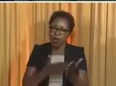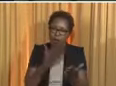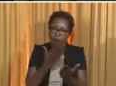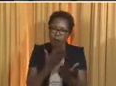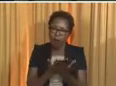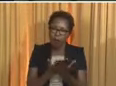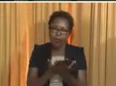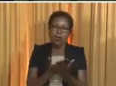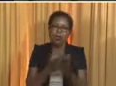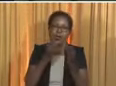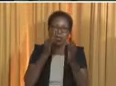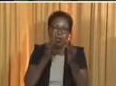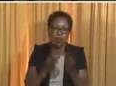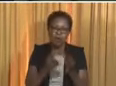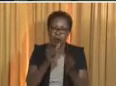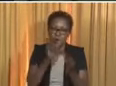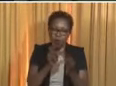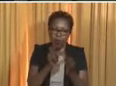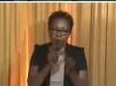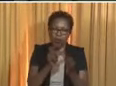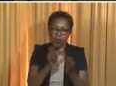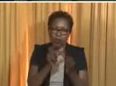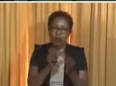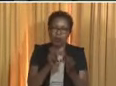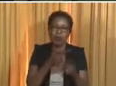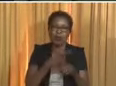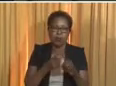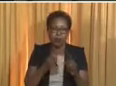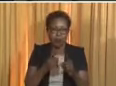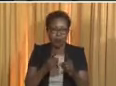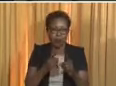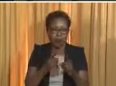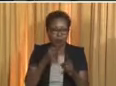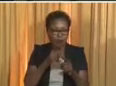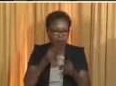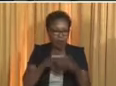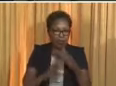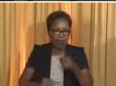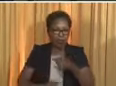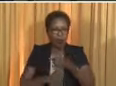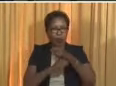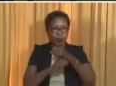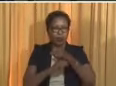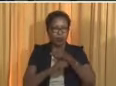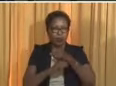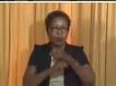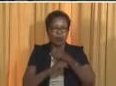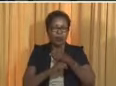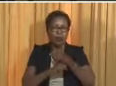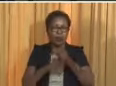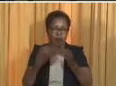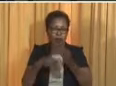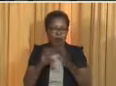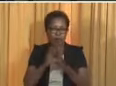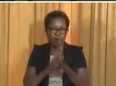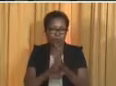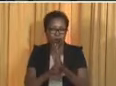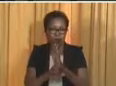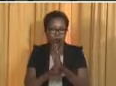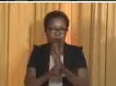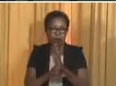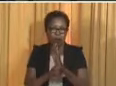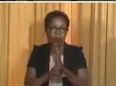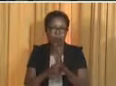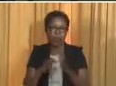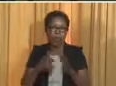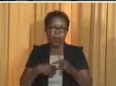word or phrase from a provision. Further, this reading in must be supported by other connected provisions of the Constitution. I